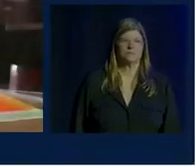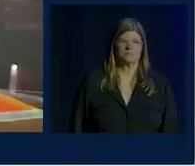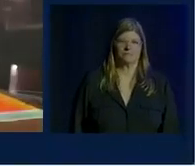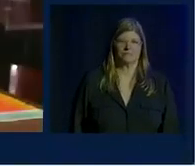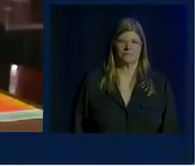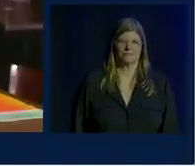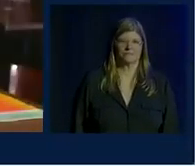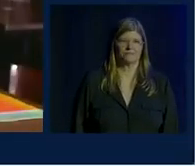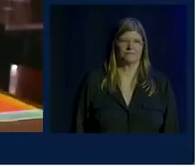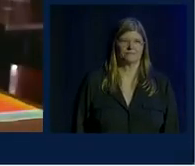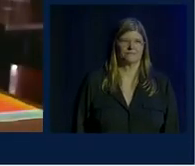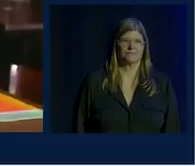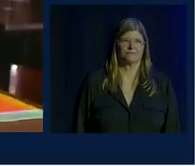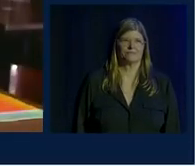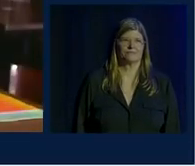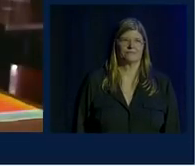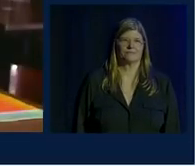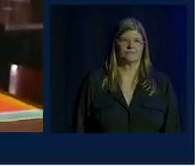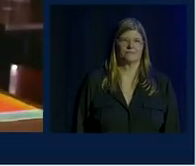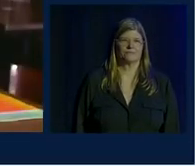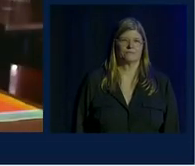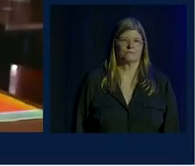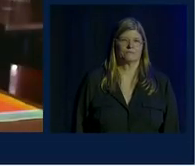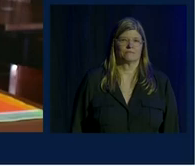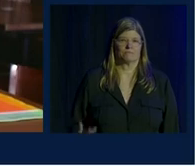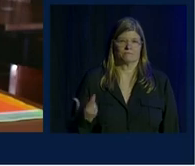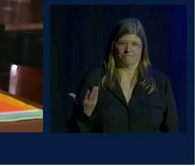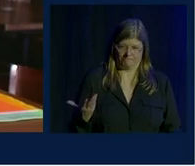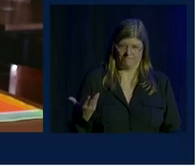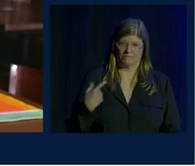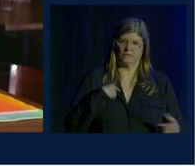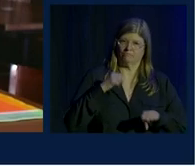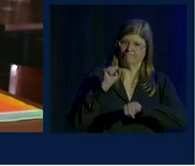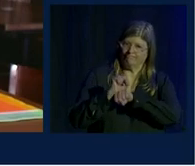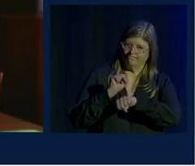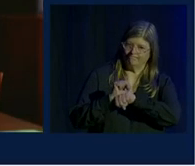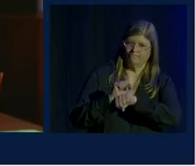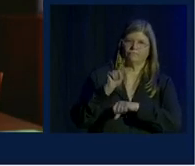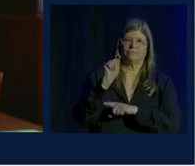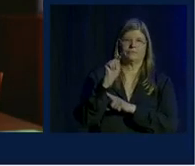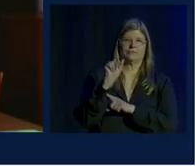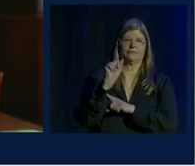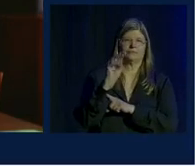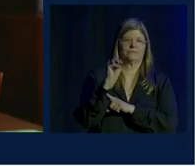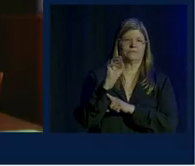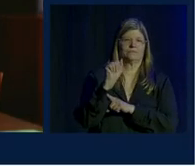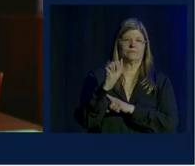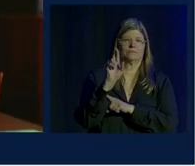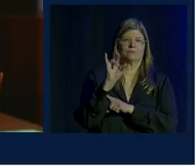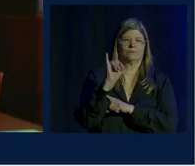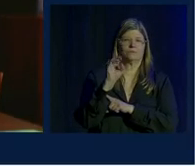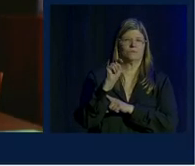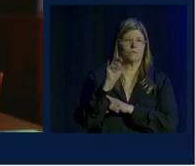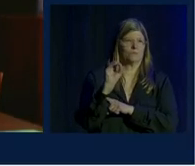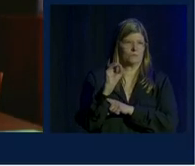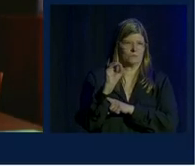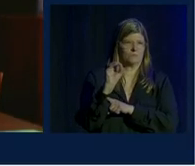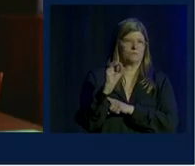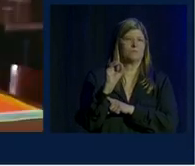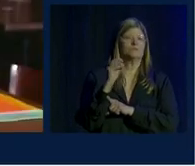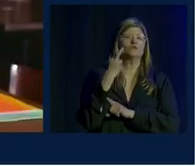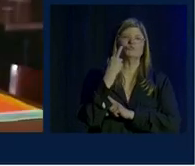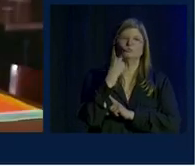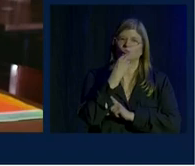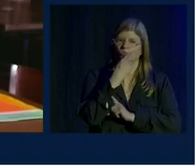I'm Ana Reyes with El Tamarindo. I am Evelyn Andrade with El Tamarindo. And we are 2016 Great Streets